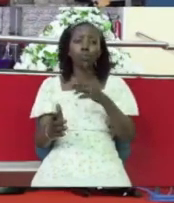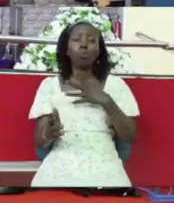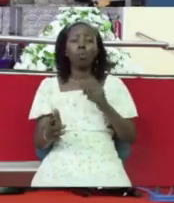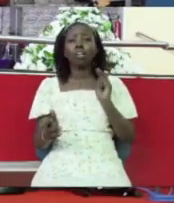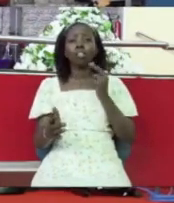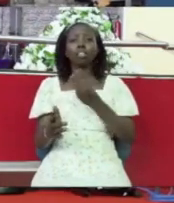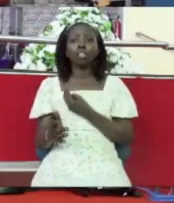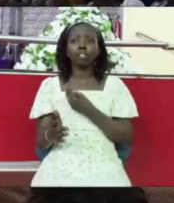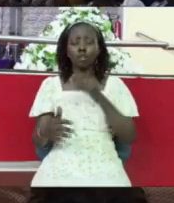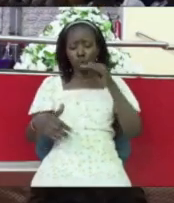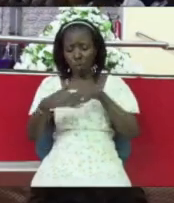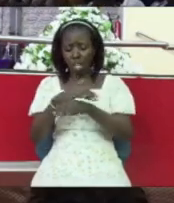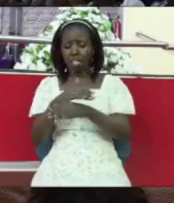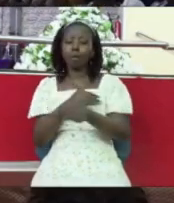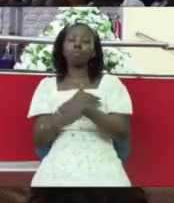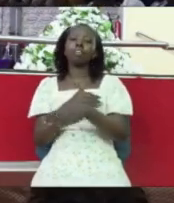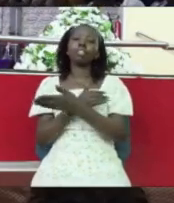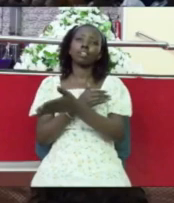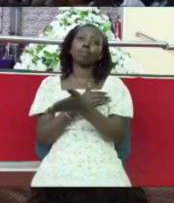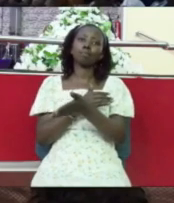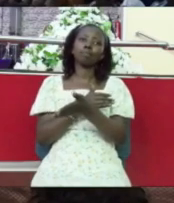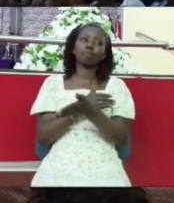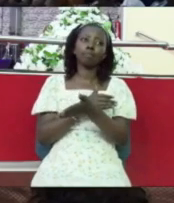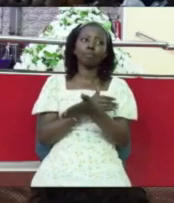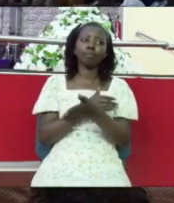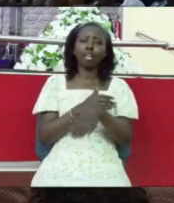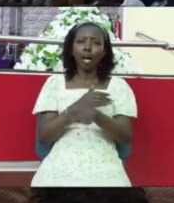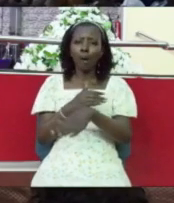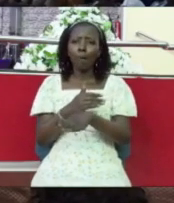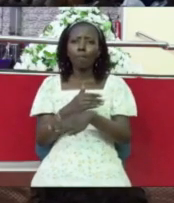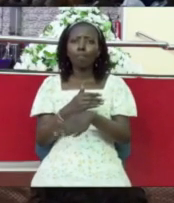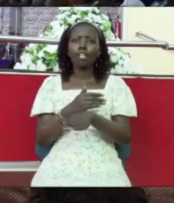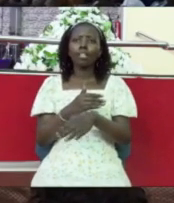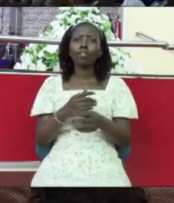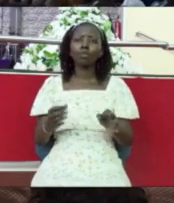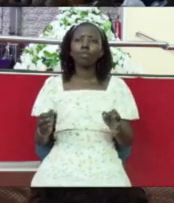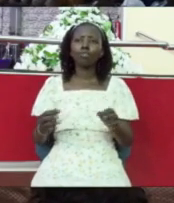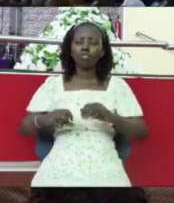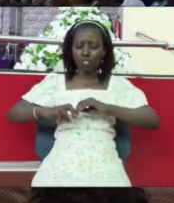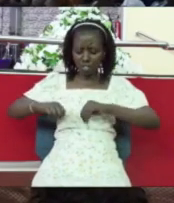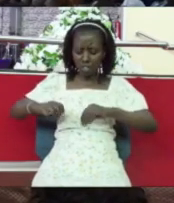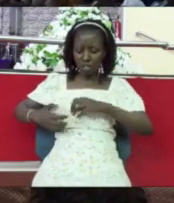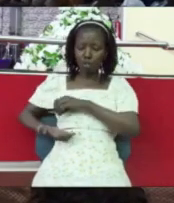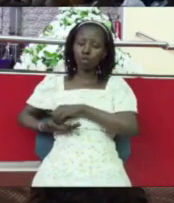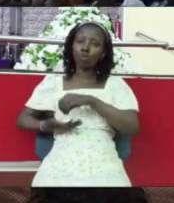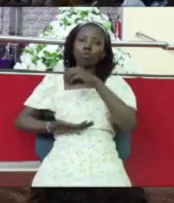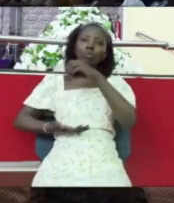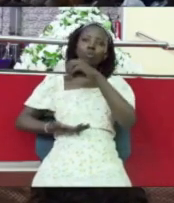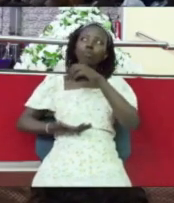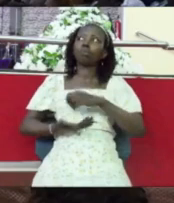to that place. Na mimi nataka tukaweza kufika mahali pale. That place that we call the place of soul searching. Tukafike mahali pale pa